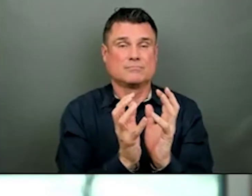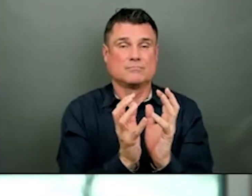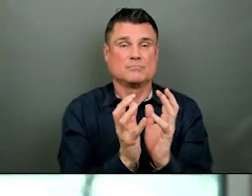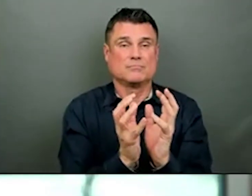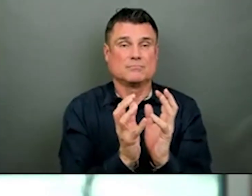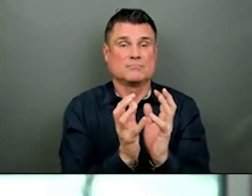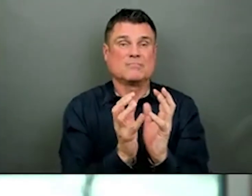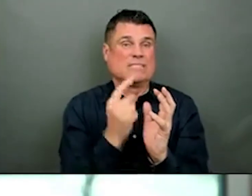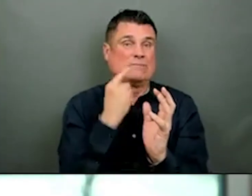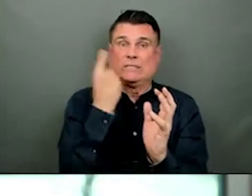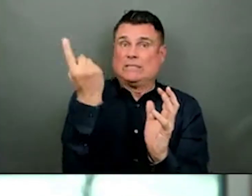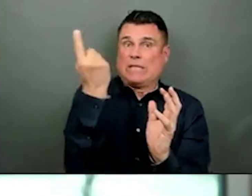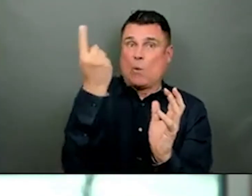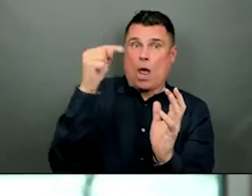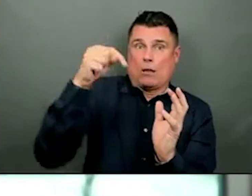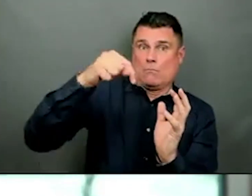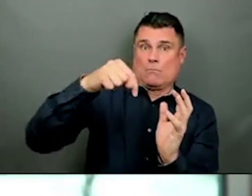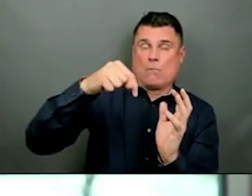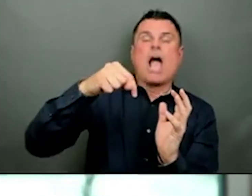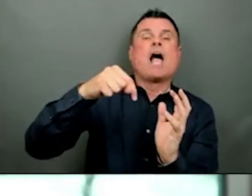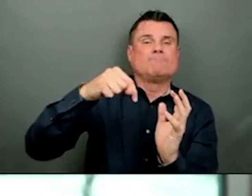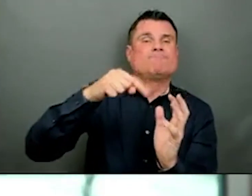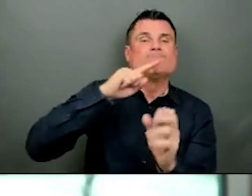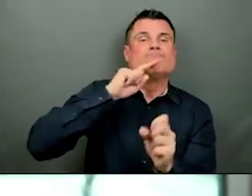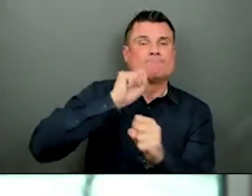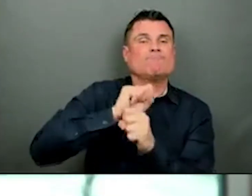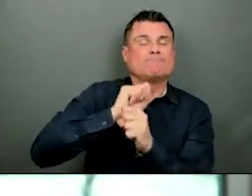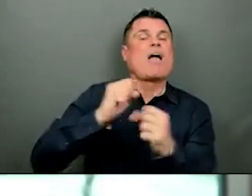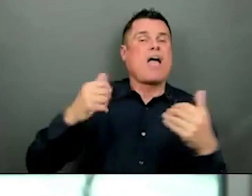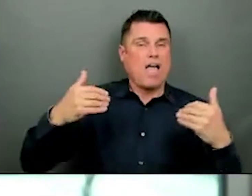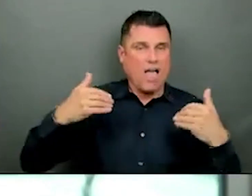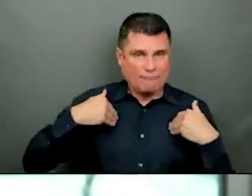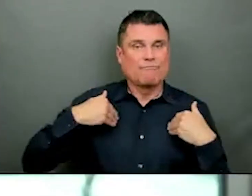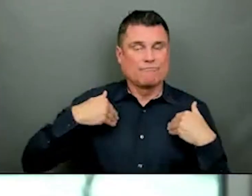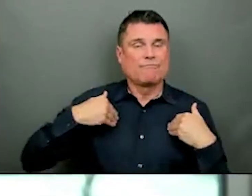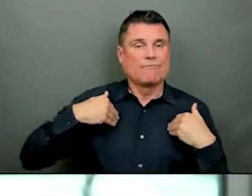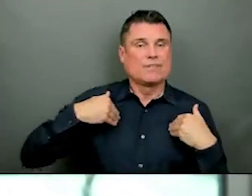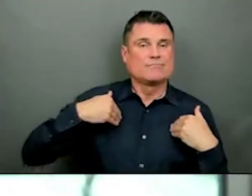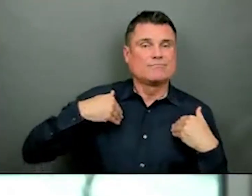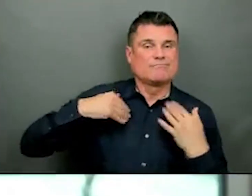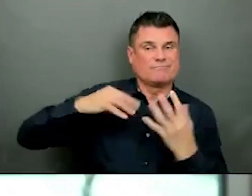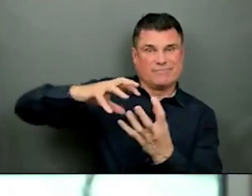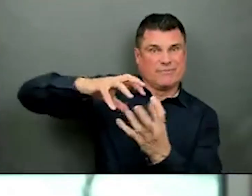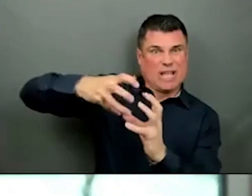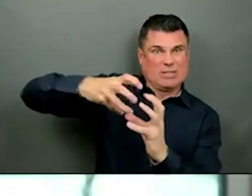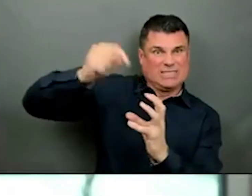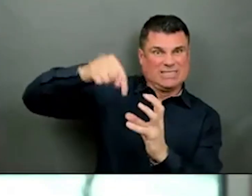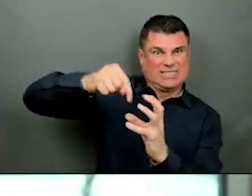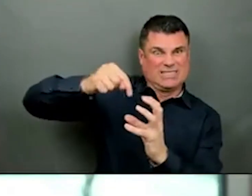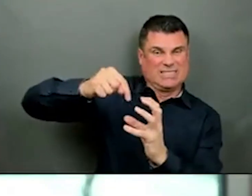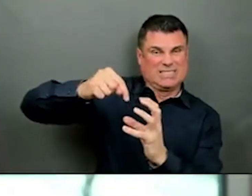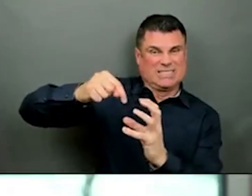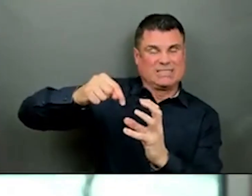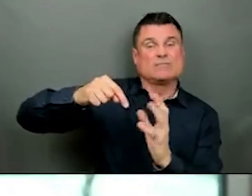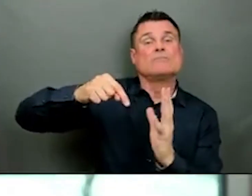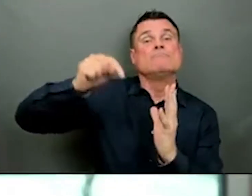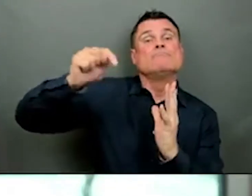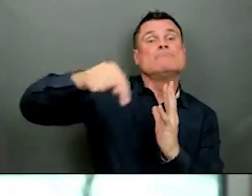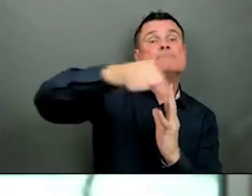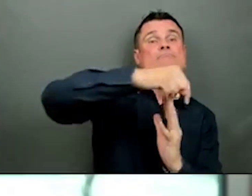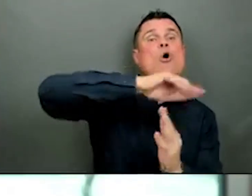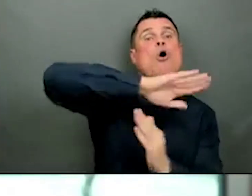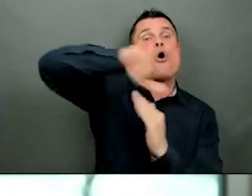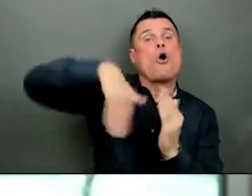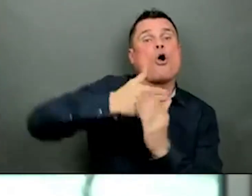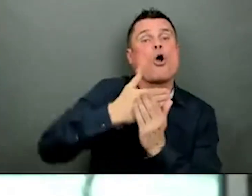contacts starts after that infectious period. So that's where you get the 24 days. So they are supporting some people